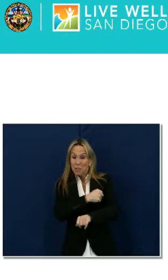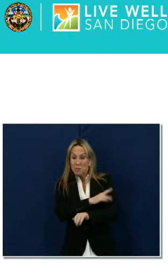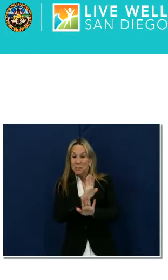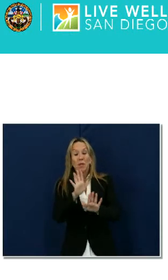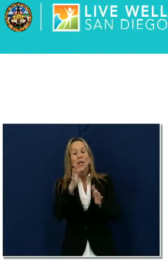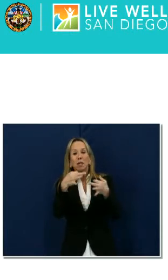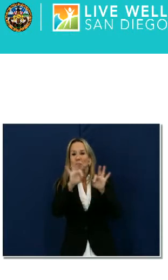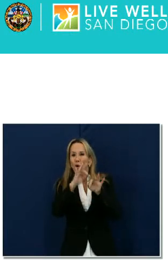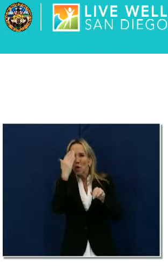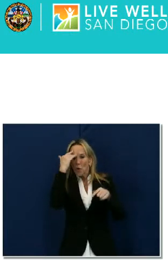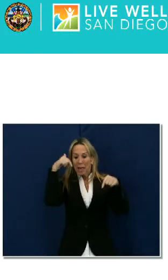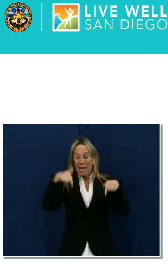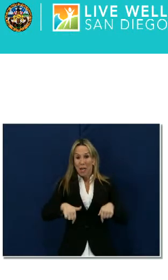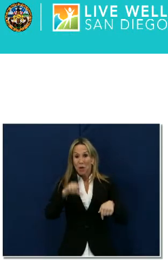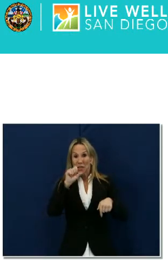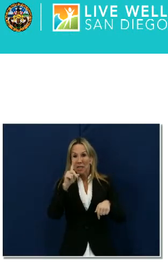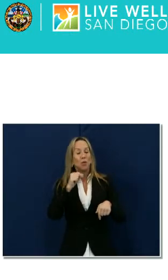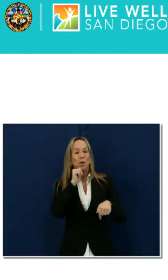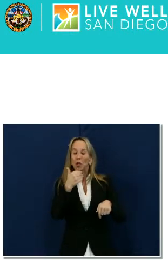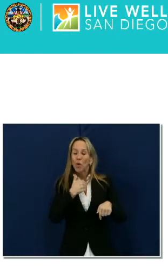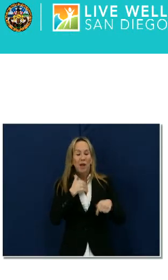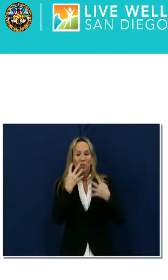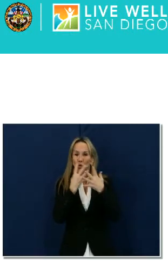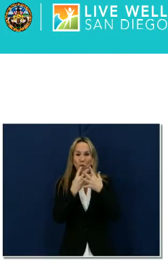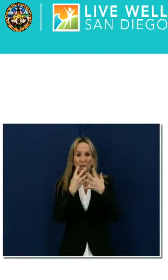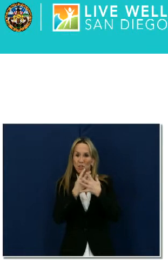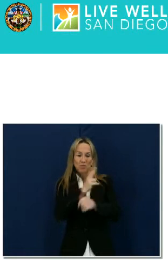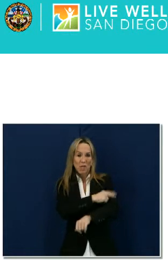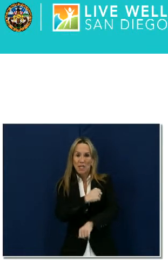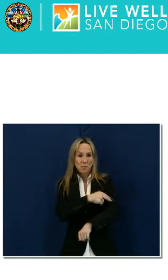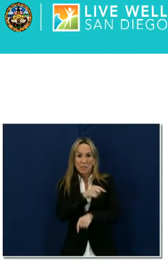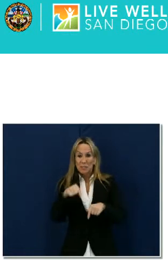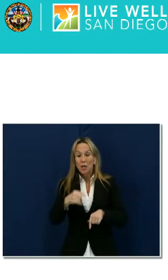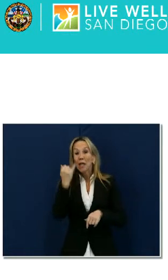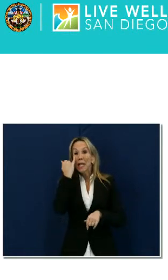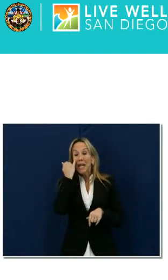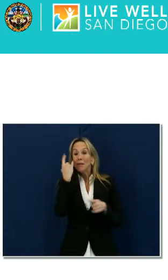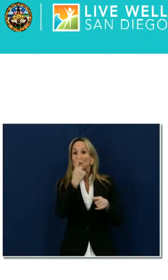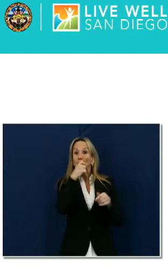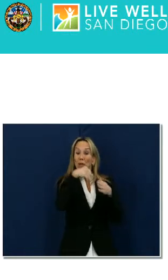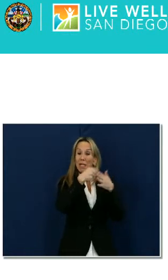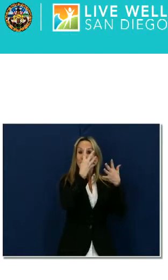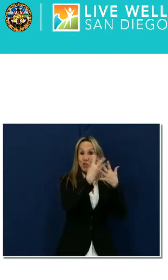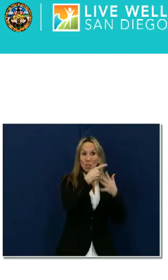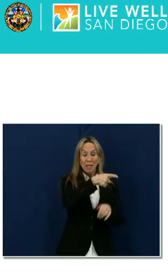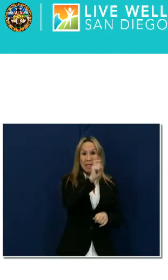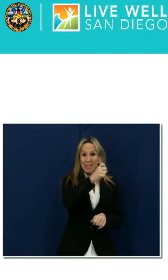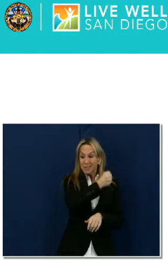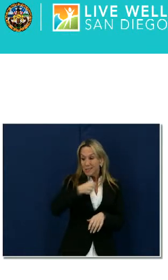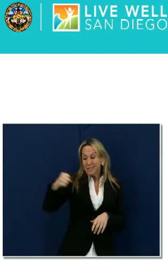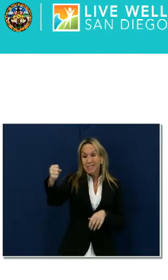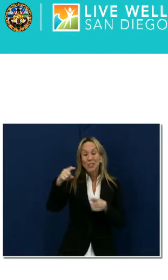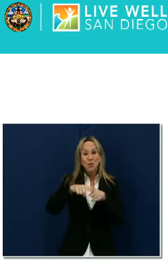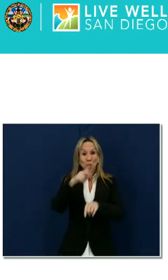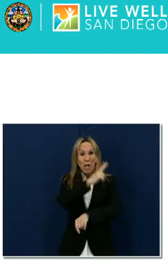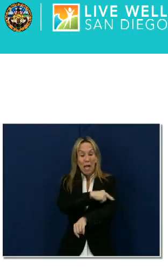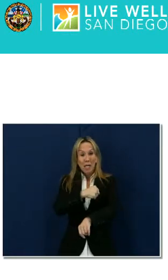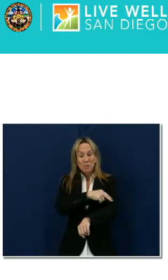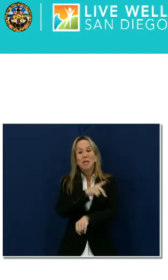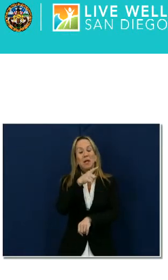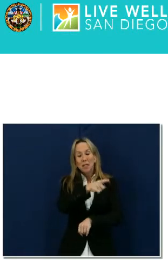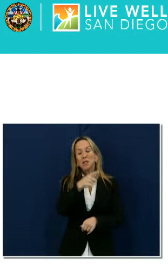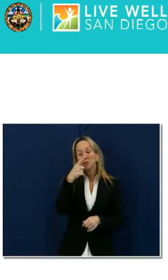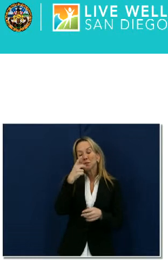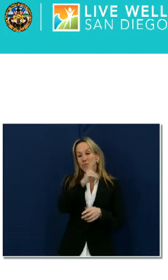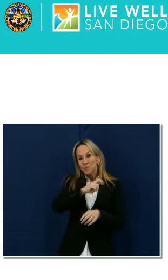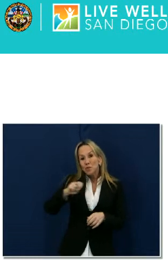don't have correctional facility hospitals in San Diego County. If an inmate needs a hospital-level care, they are transported to a